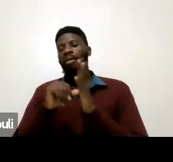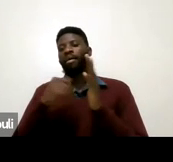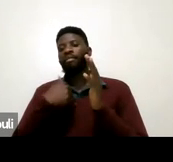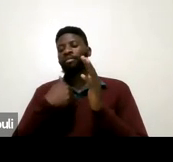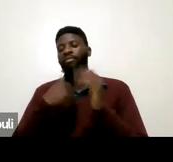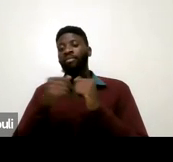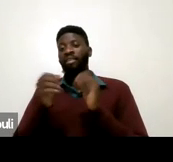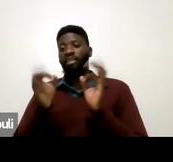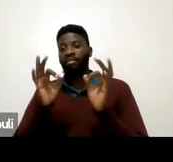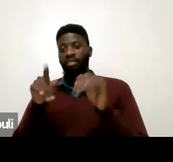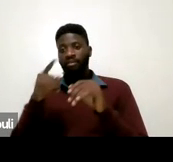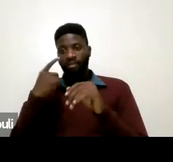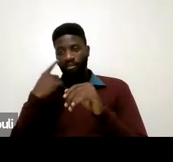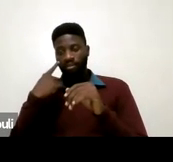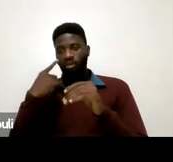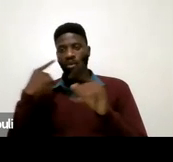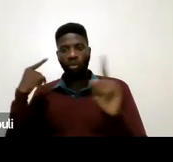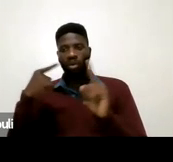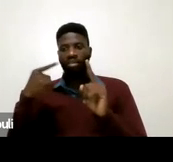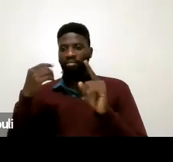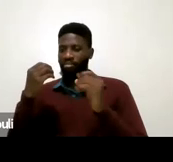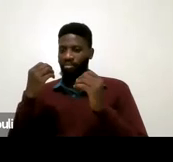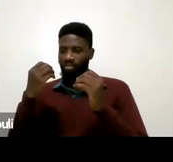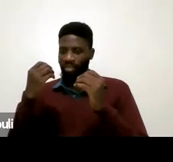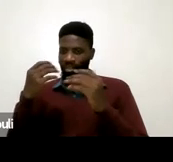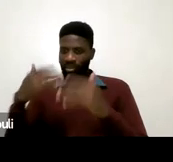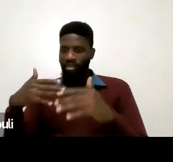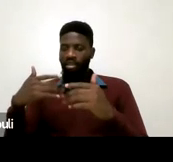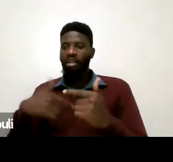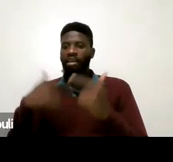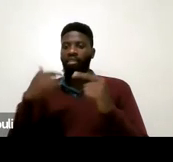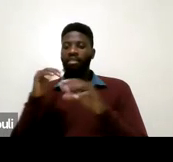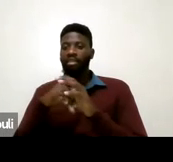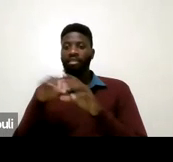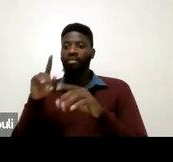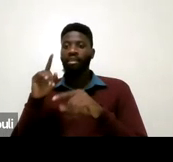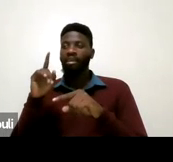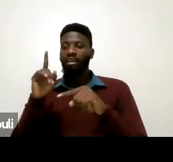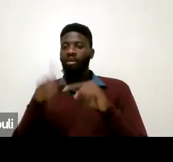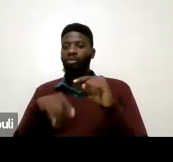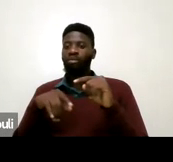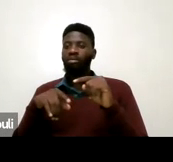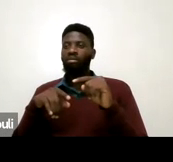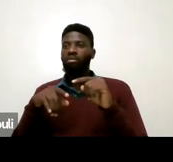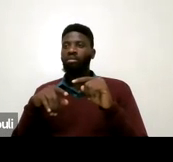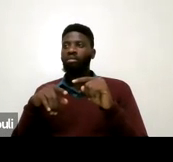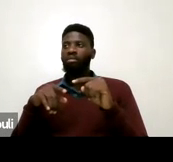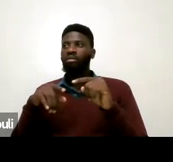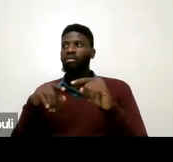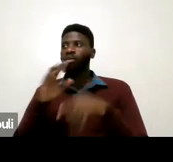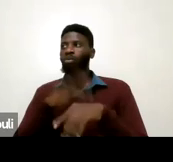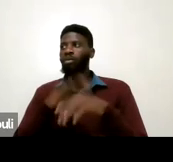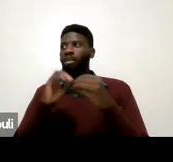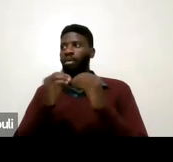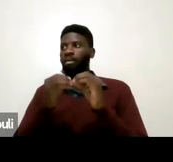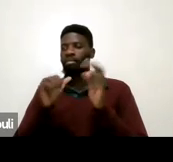If you realize you have too many goals in life and you are not able to narrow down to a good number, then there's a problem about